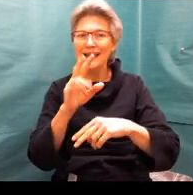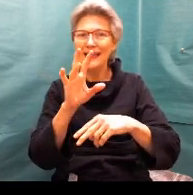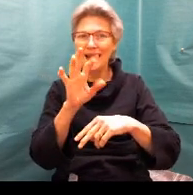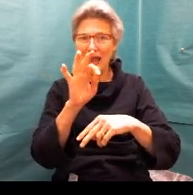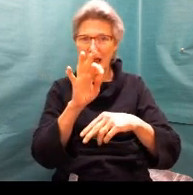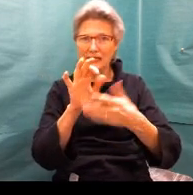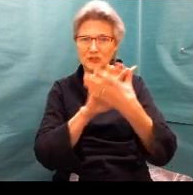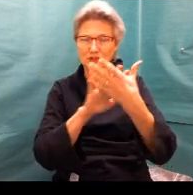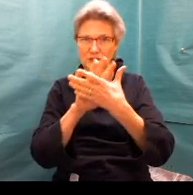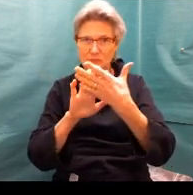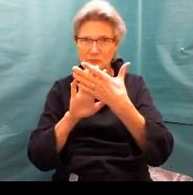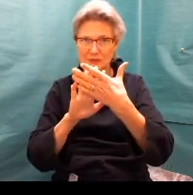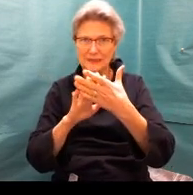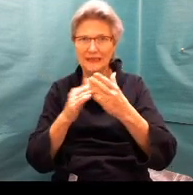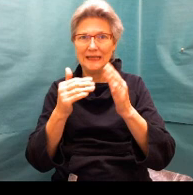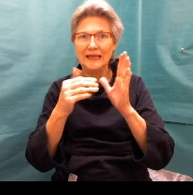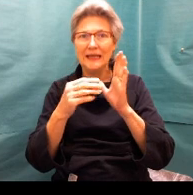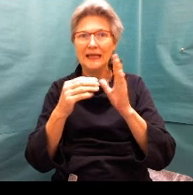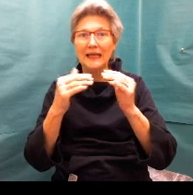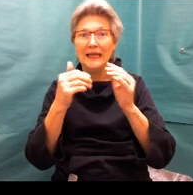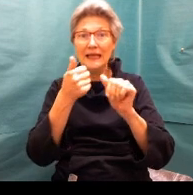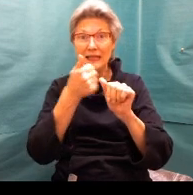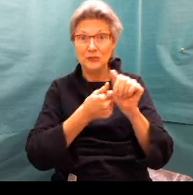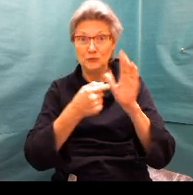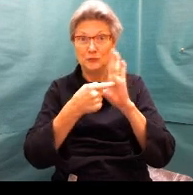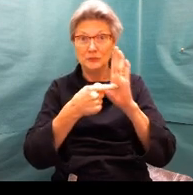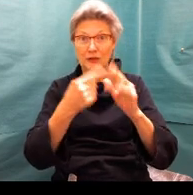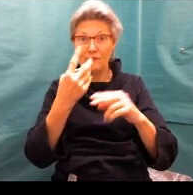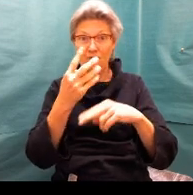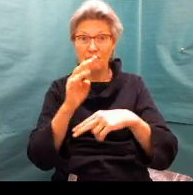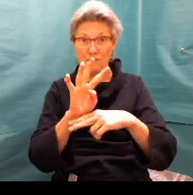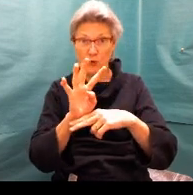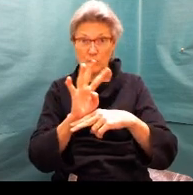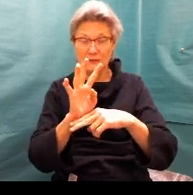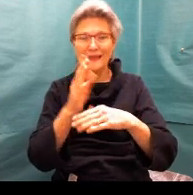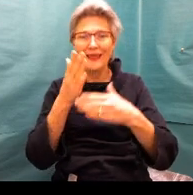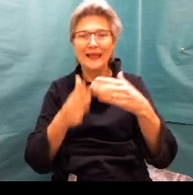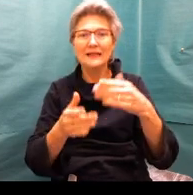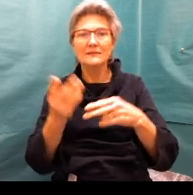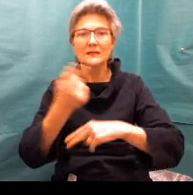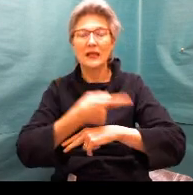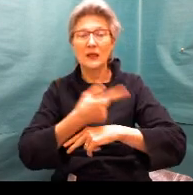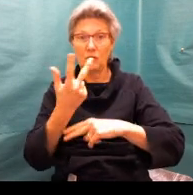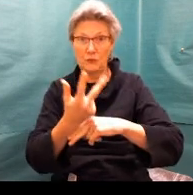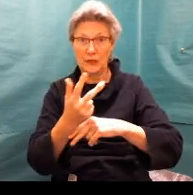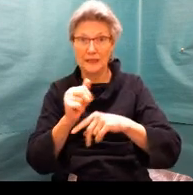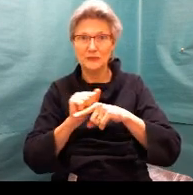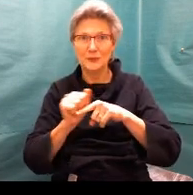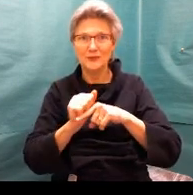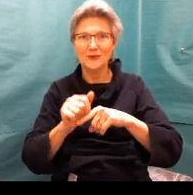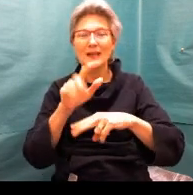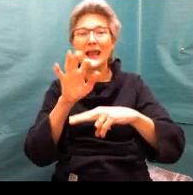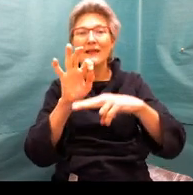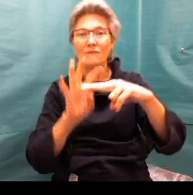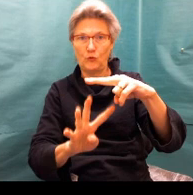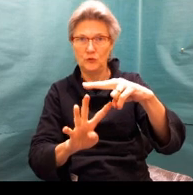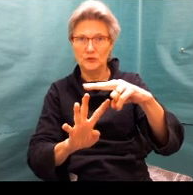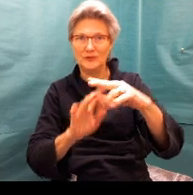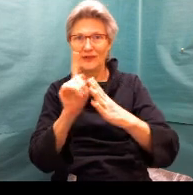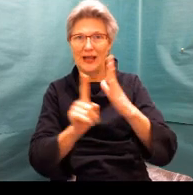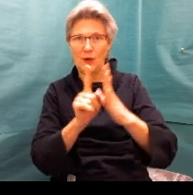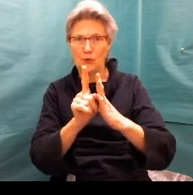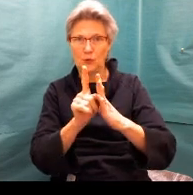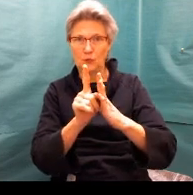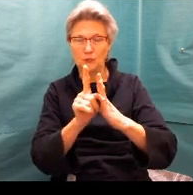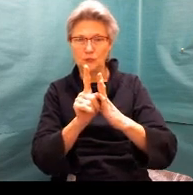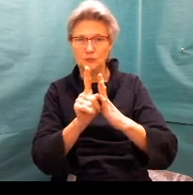them represent fourths. So at the end of day 3, he has practiced for 9/4 of an hour or